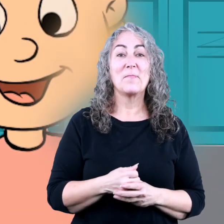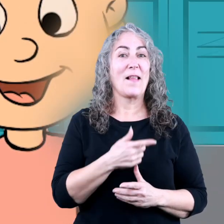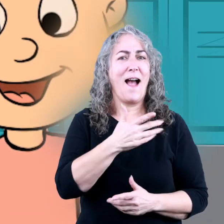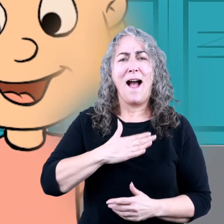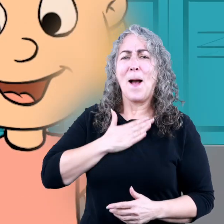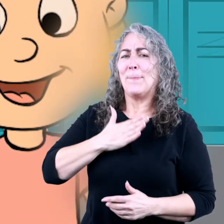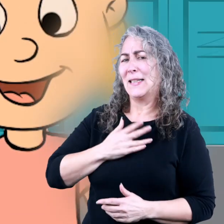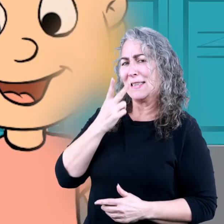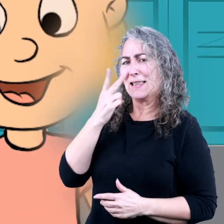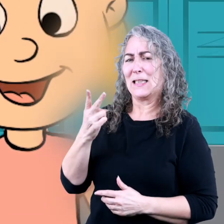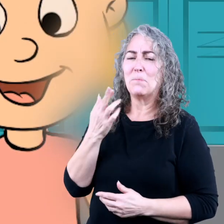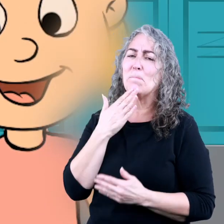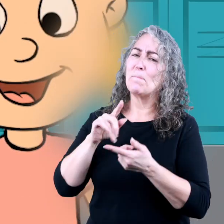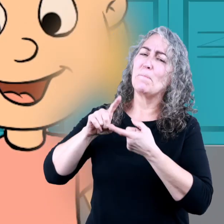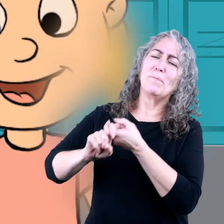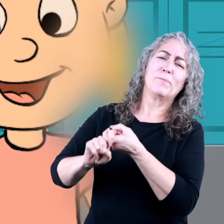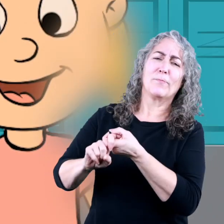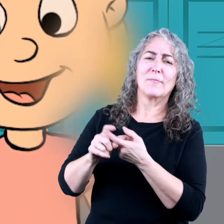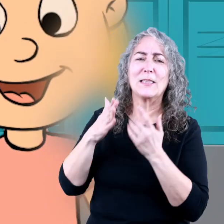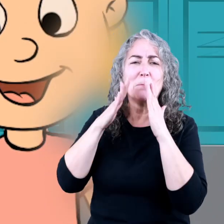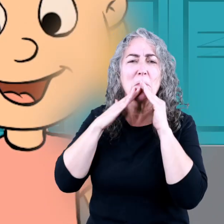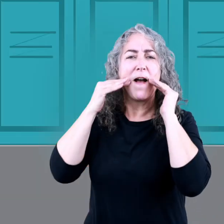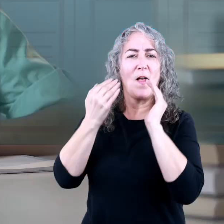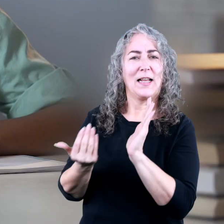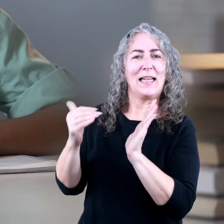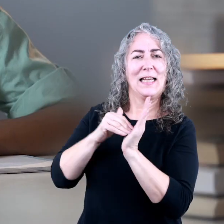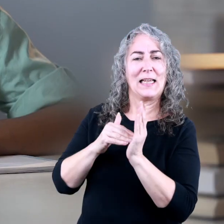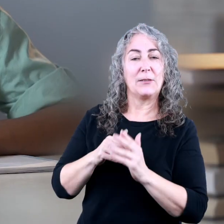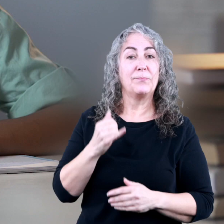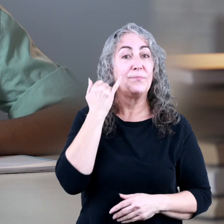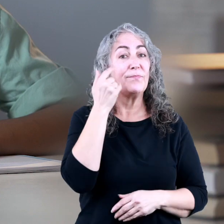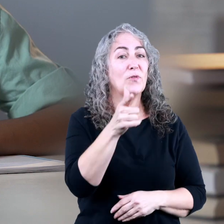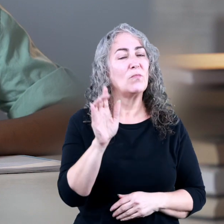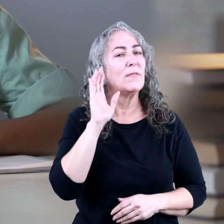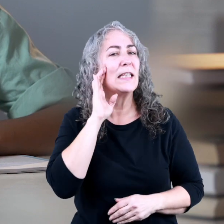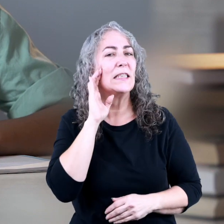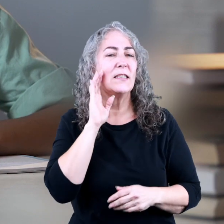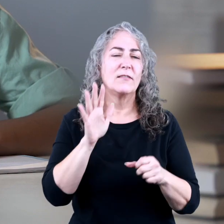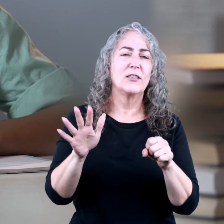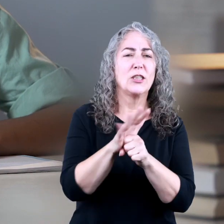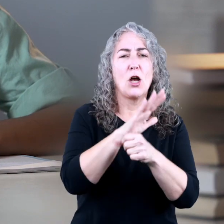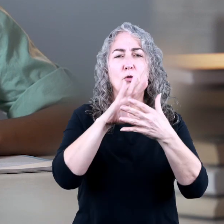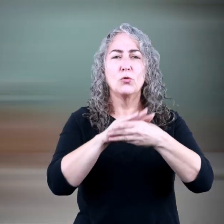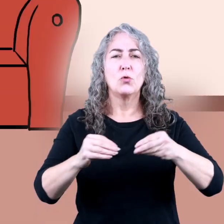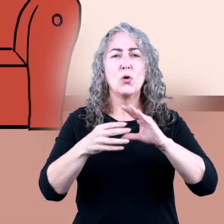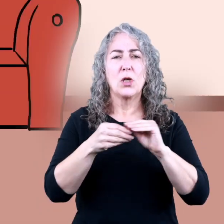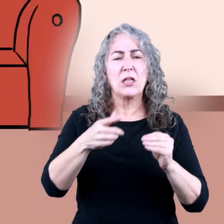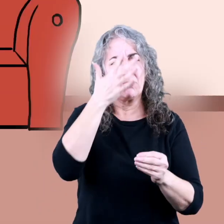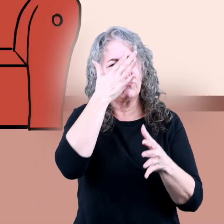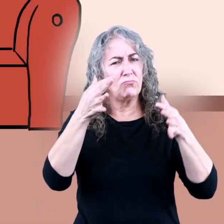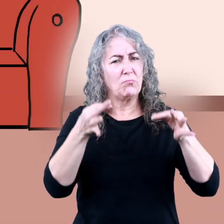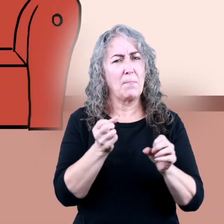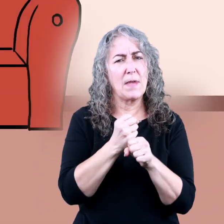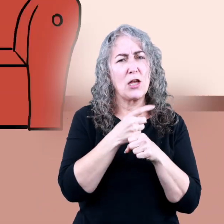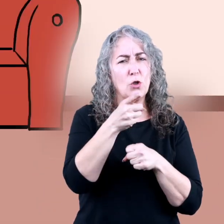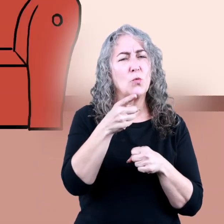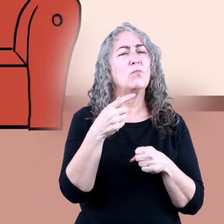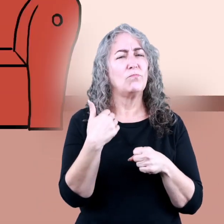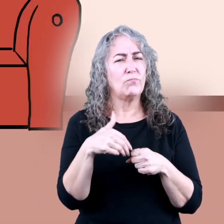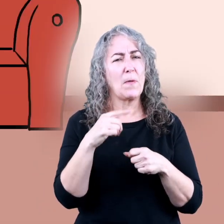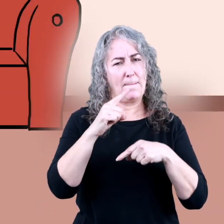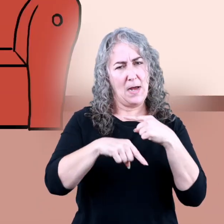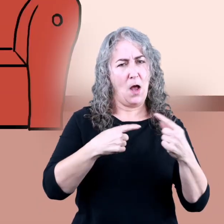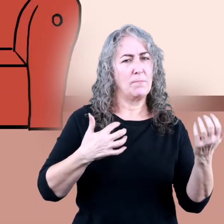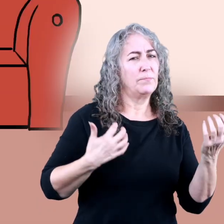was happy to see his best friend smiling again. Now that you've listened to the entire story, what inferences could you make